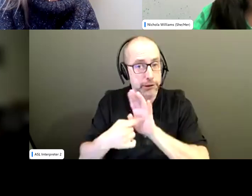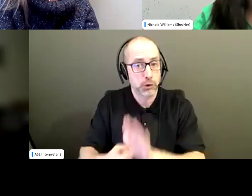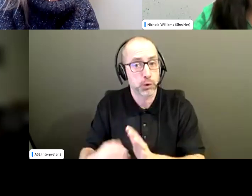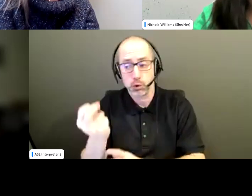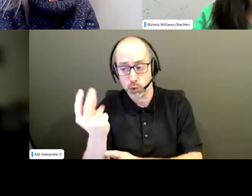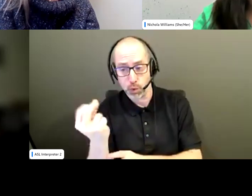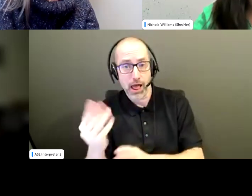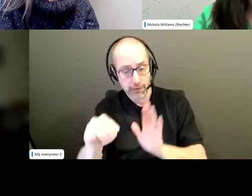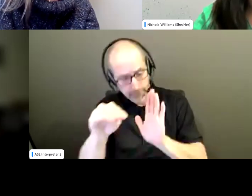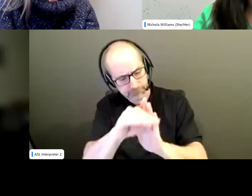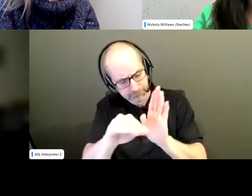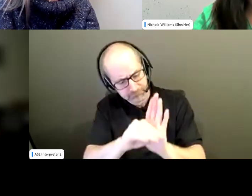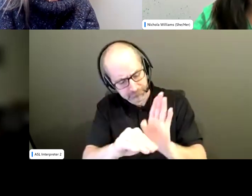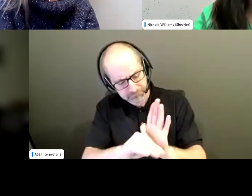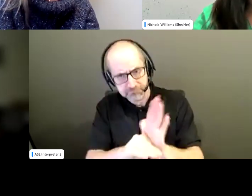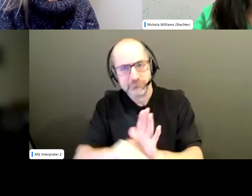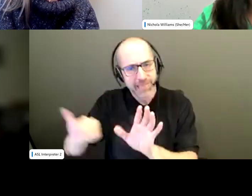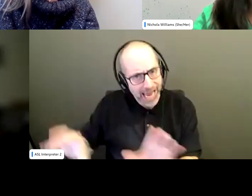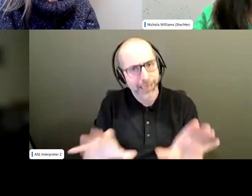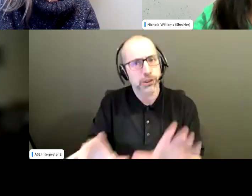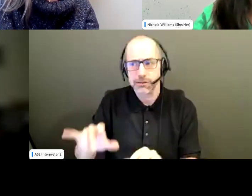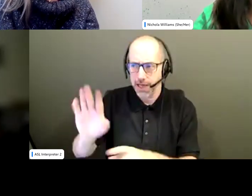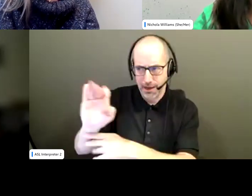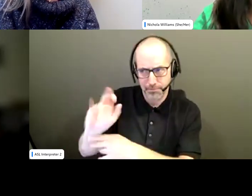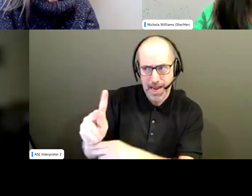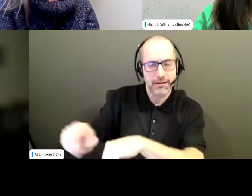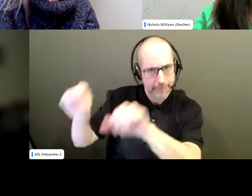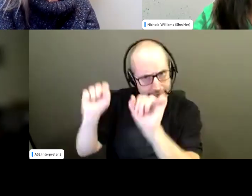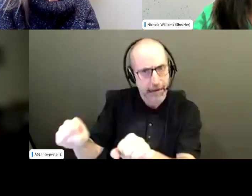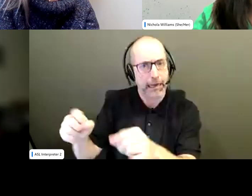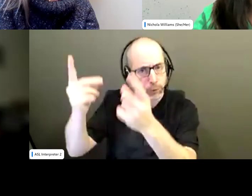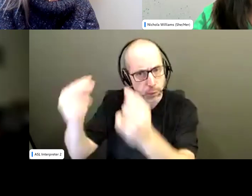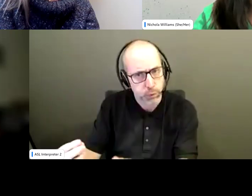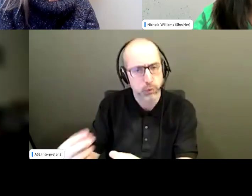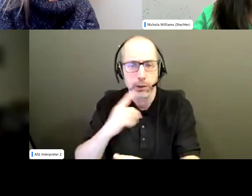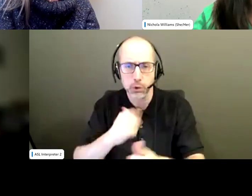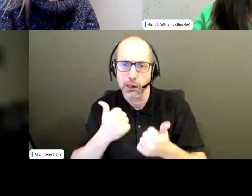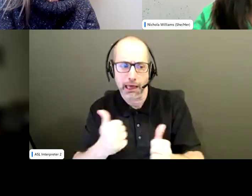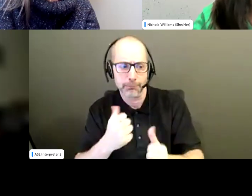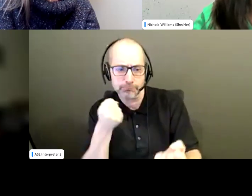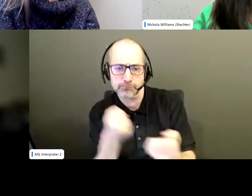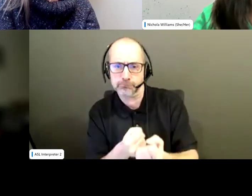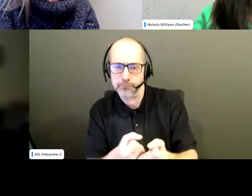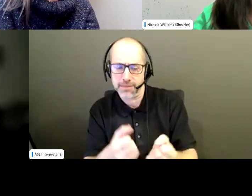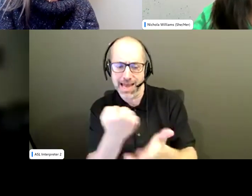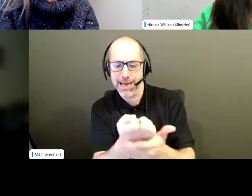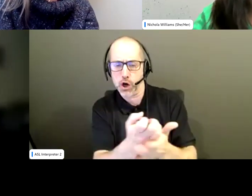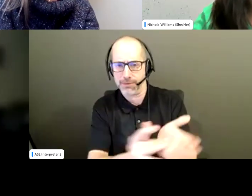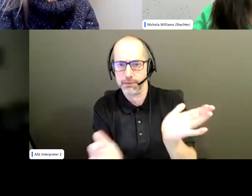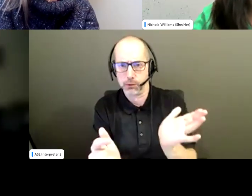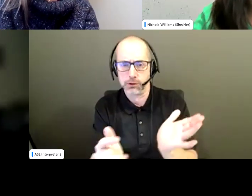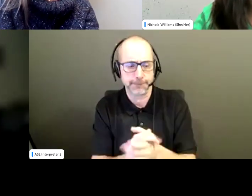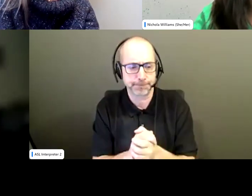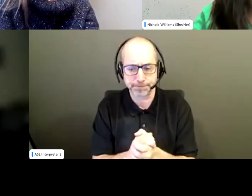actions that financial institutions can take to prevent and reduce economic abuse. That's wonderful.